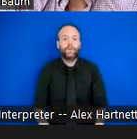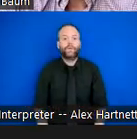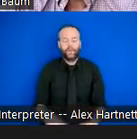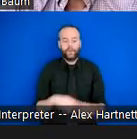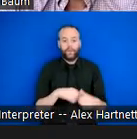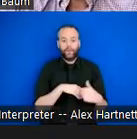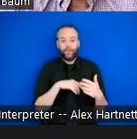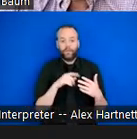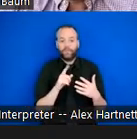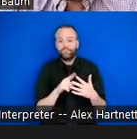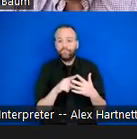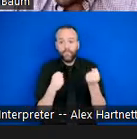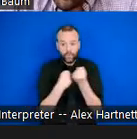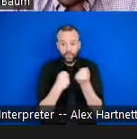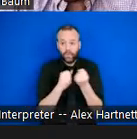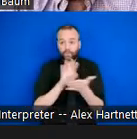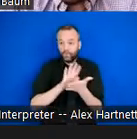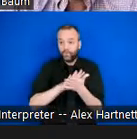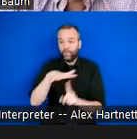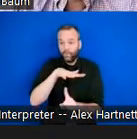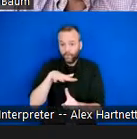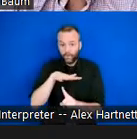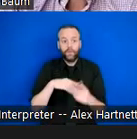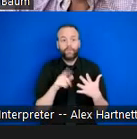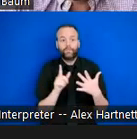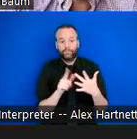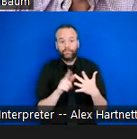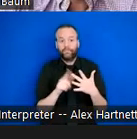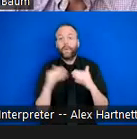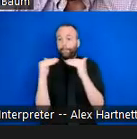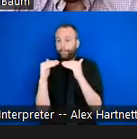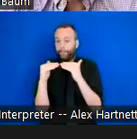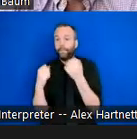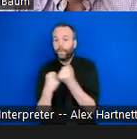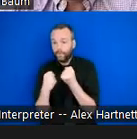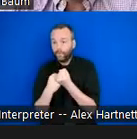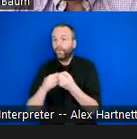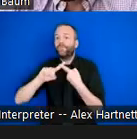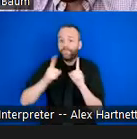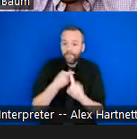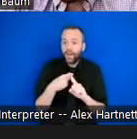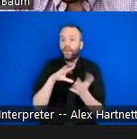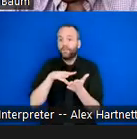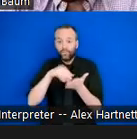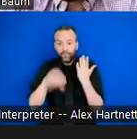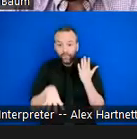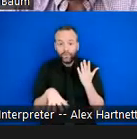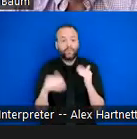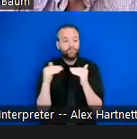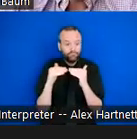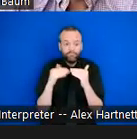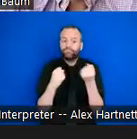and LGBTQ plus youth, LGBTQ plus communities, access to affirming mental health